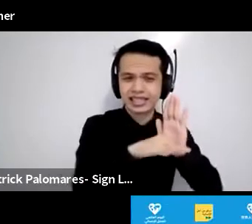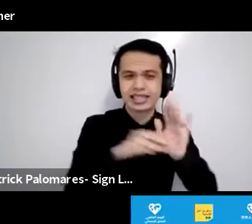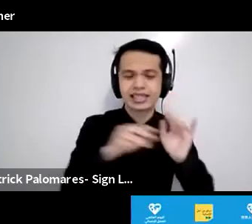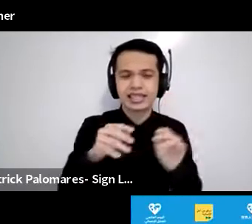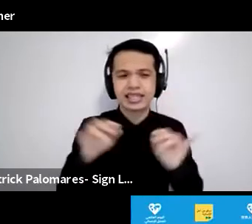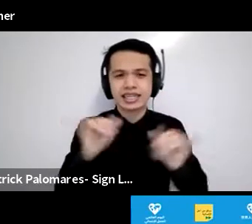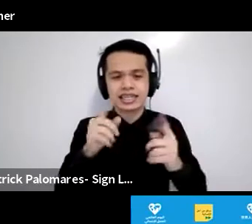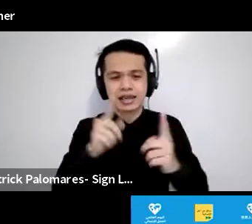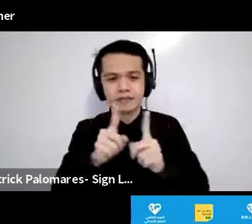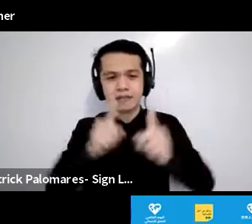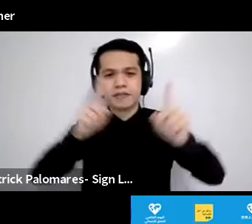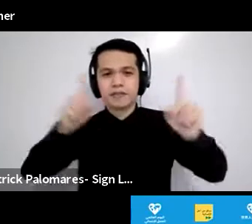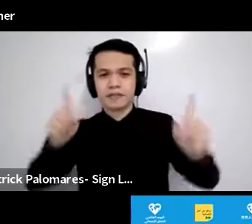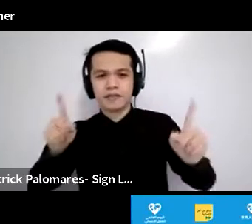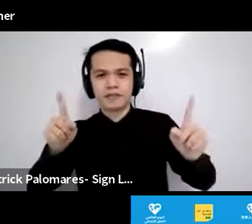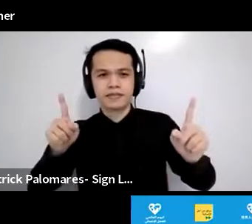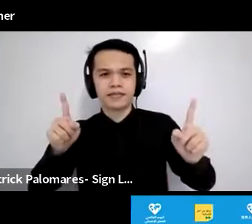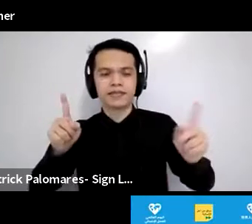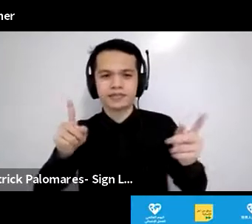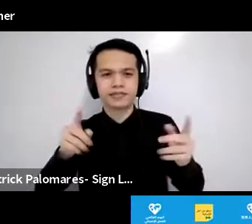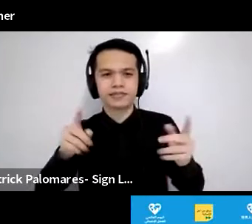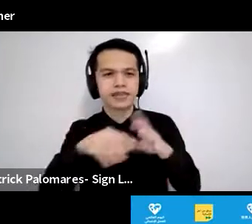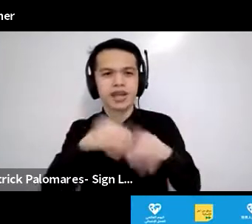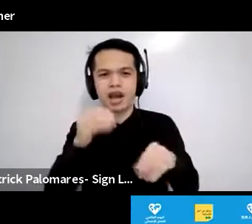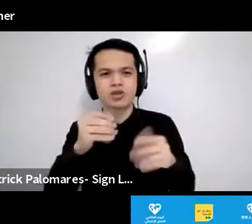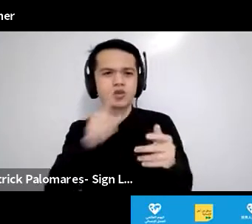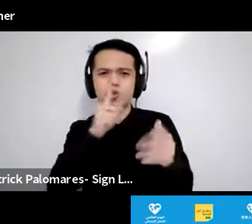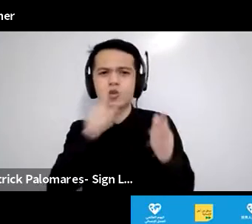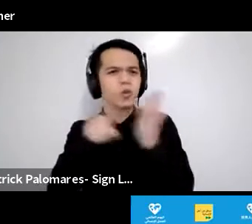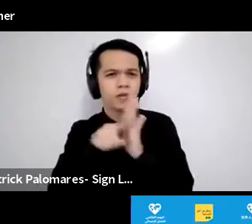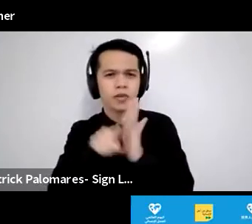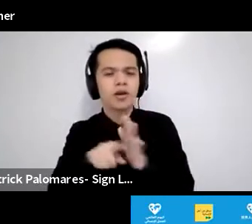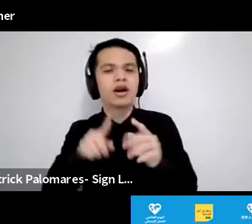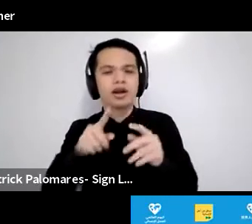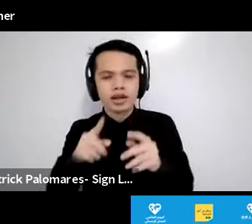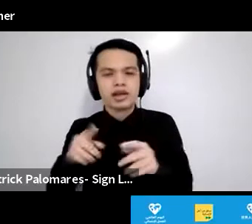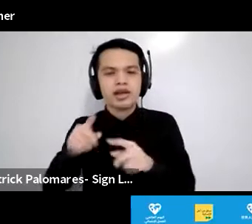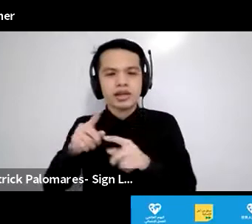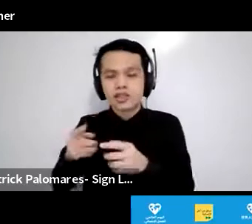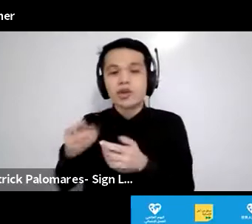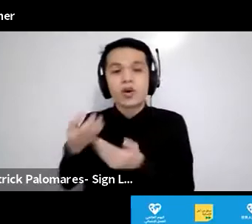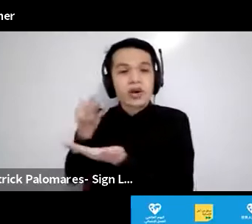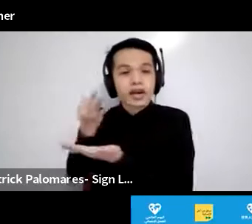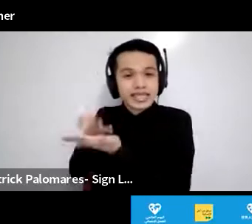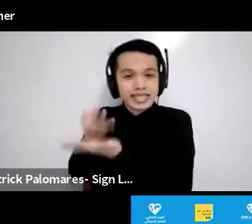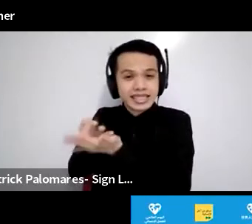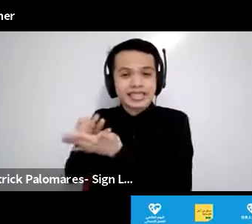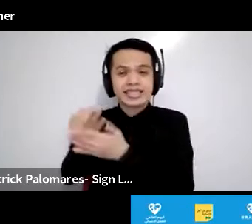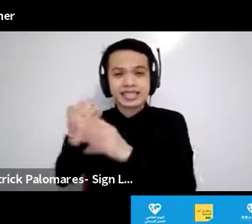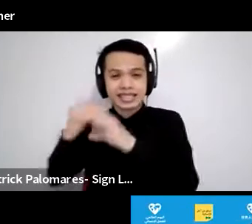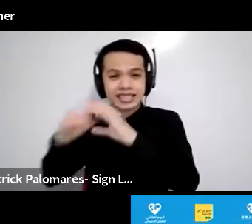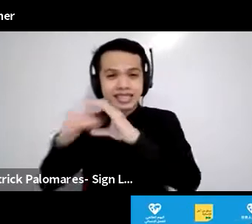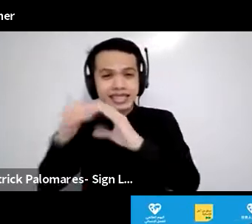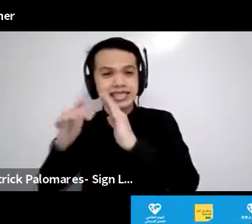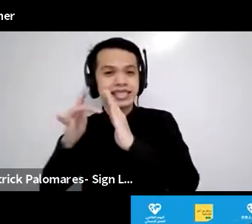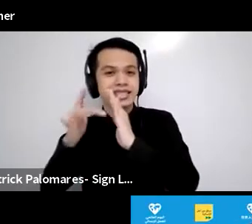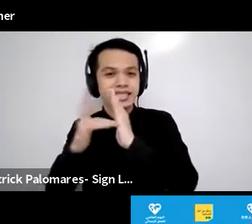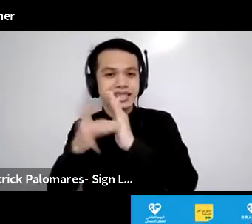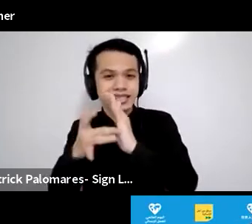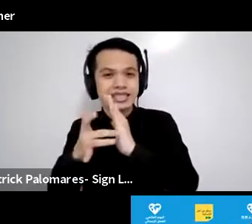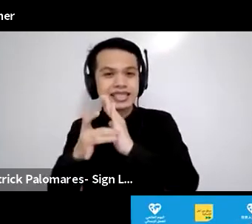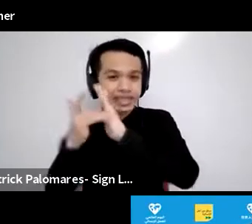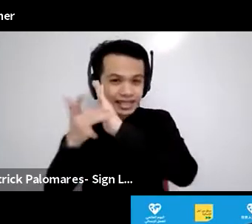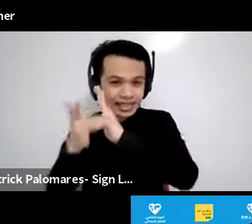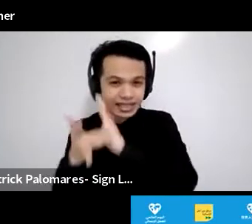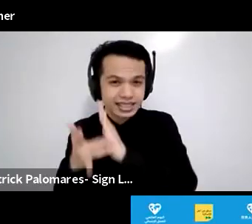face-to-face activities were restricted. Thus, digital cash transfer and levering on the power of digital